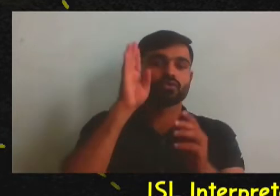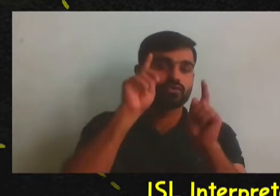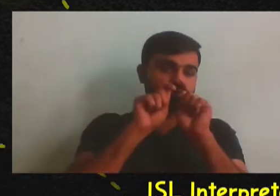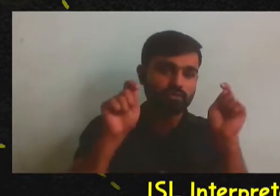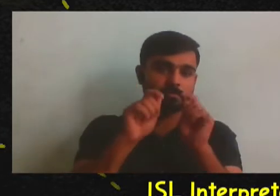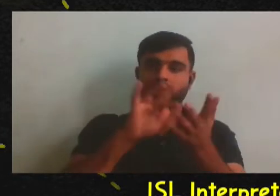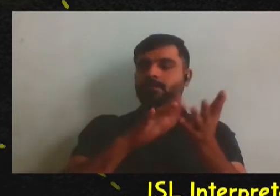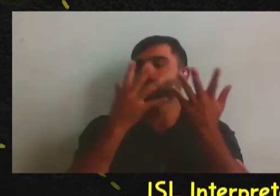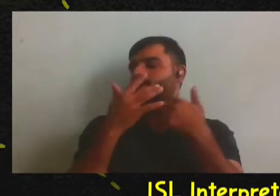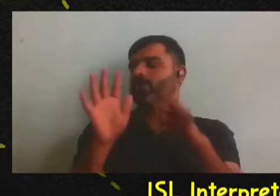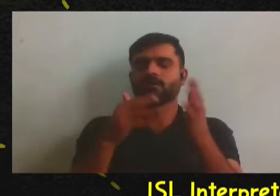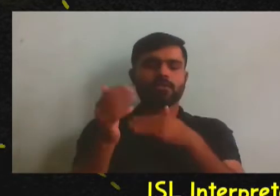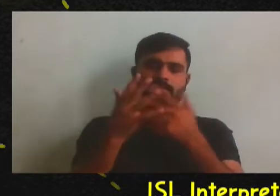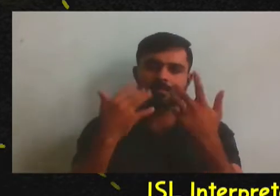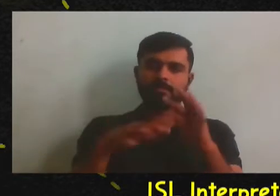wherever,